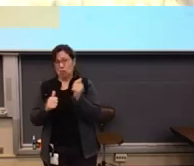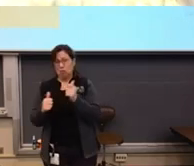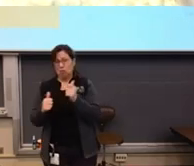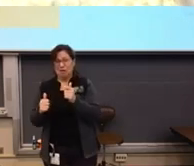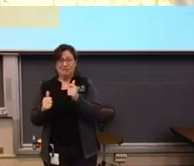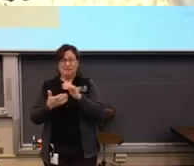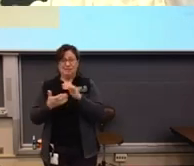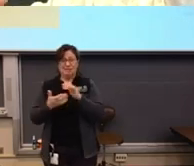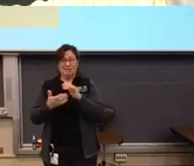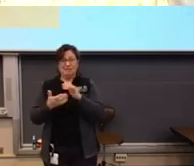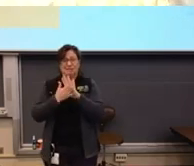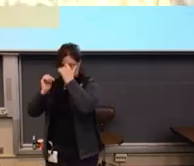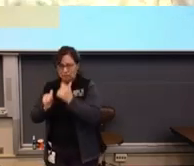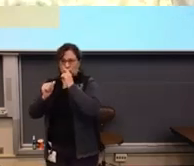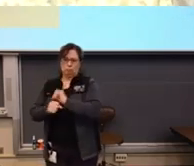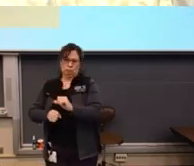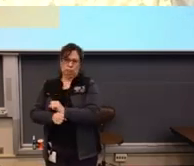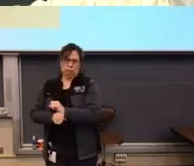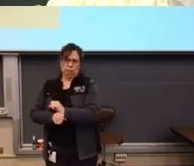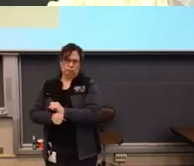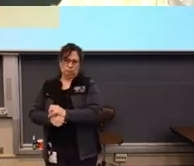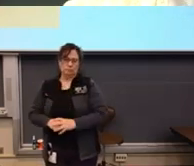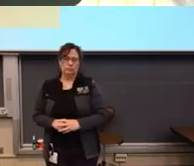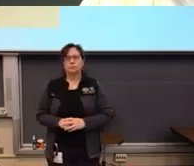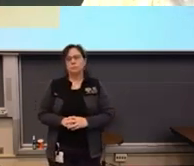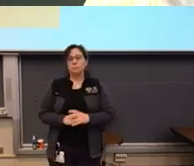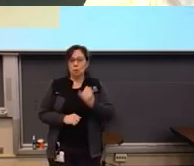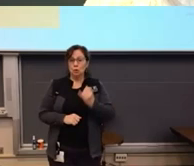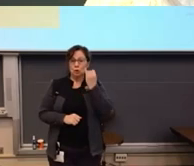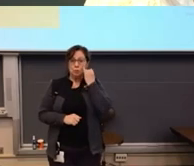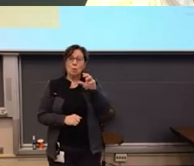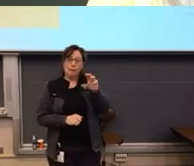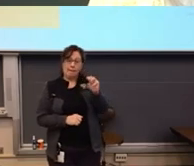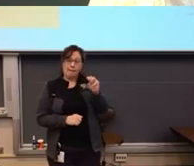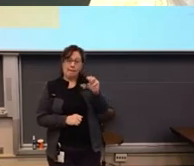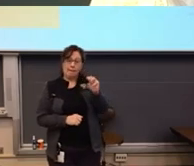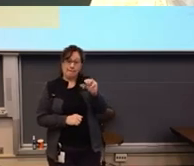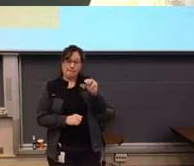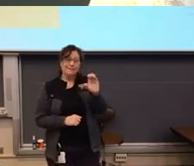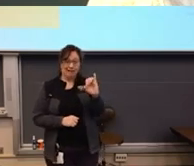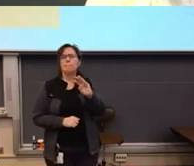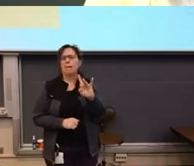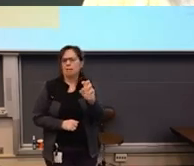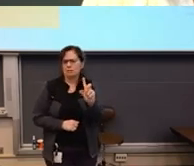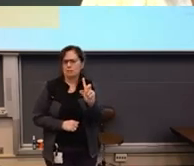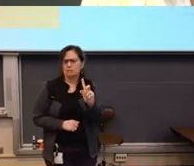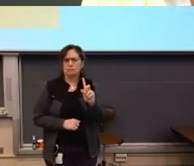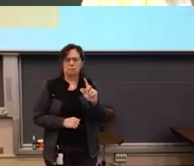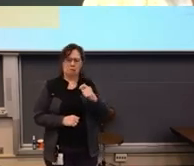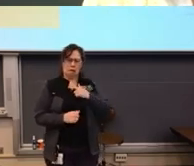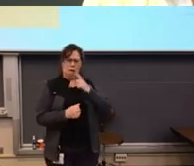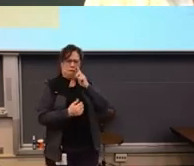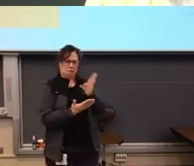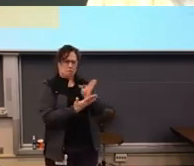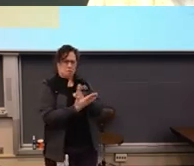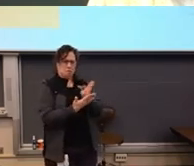progressing toward and crossing the threshold of dementia. Okay, so if they do have MCI, where do I think that